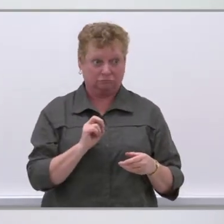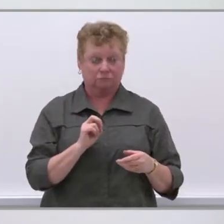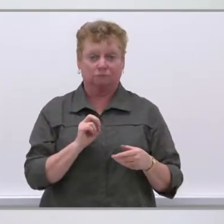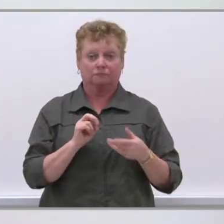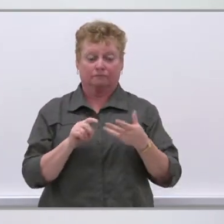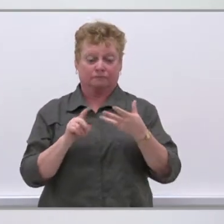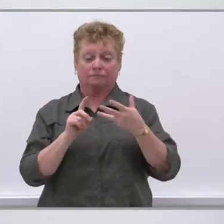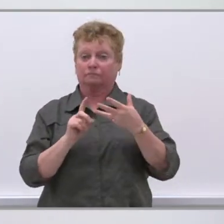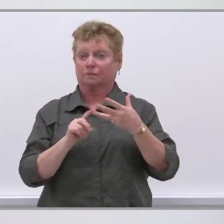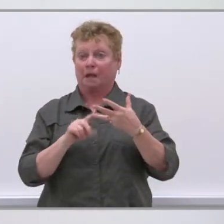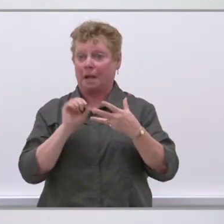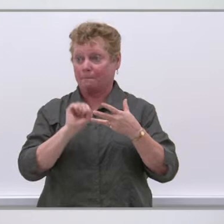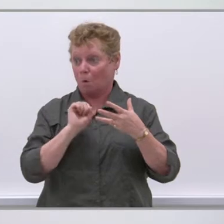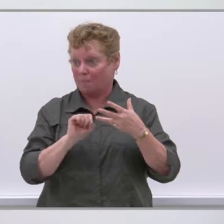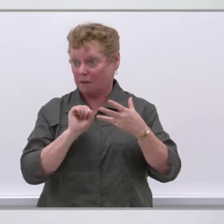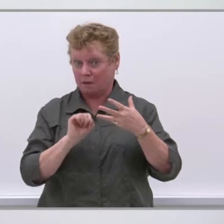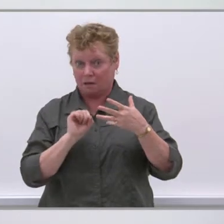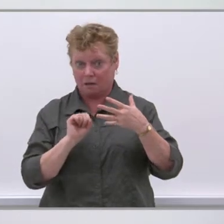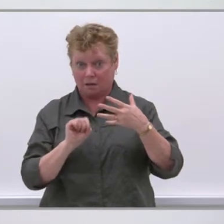Employment